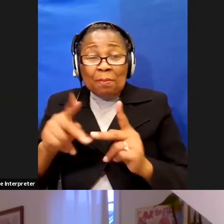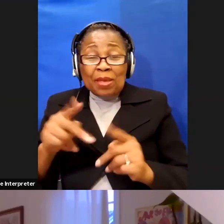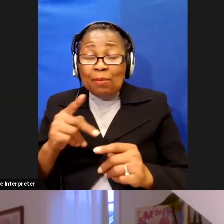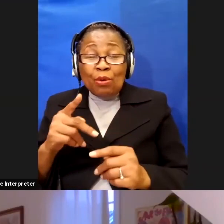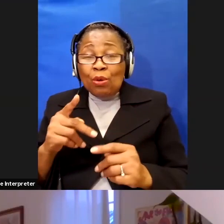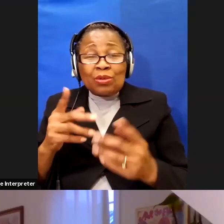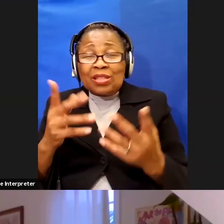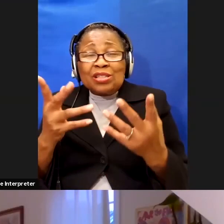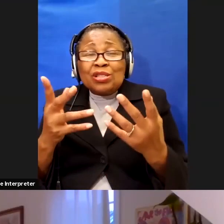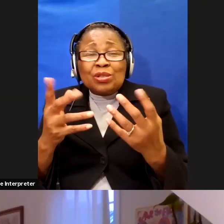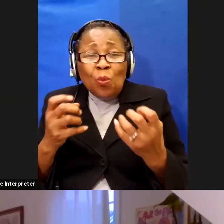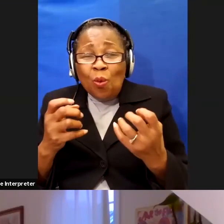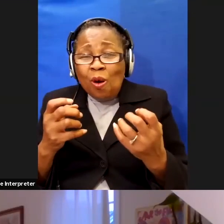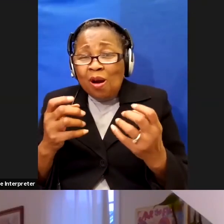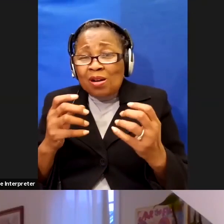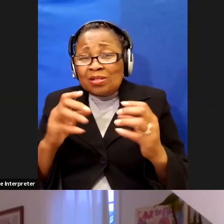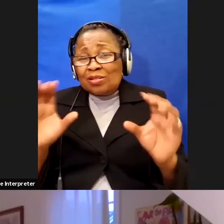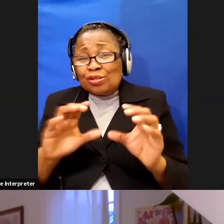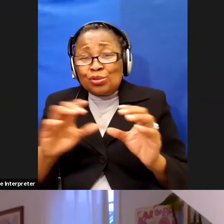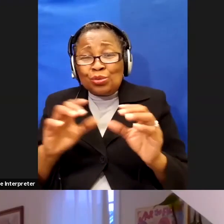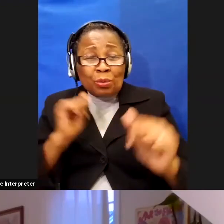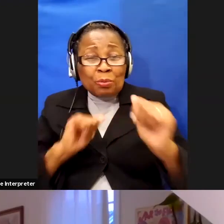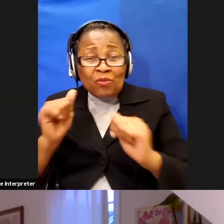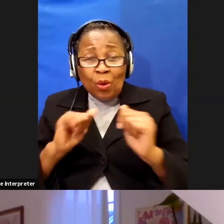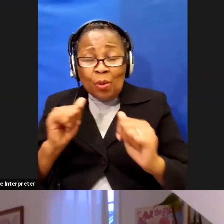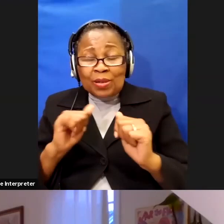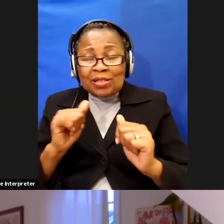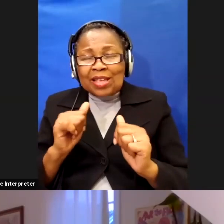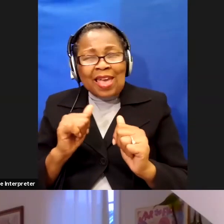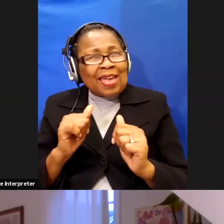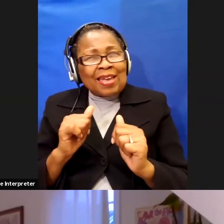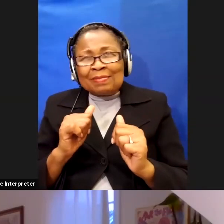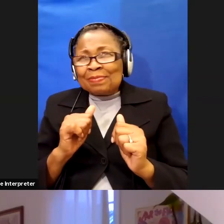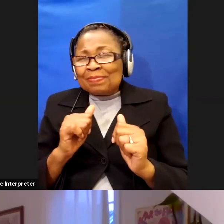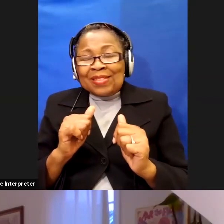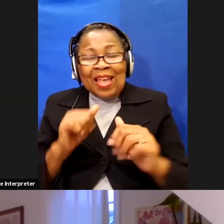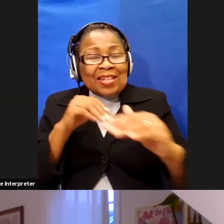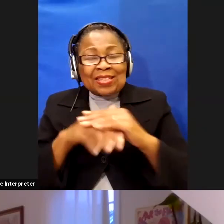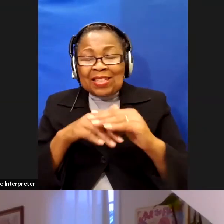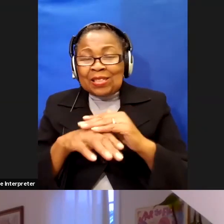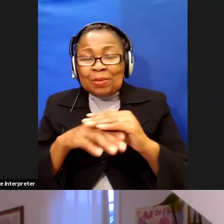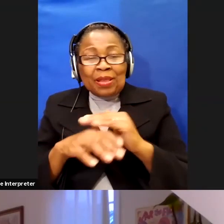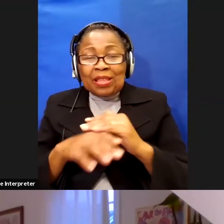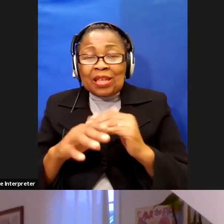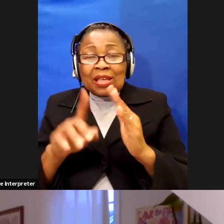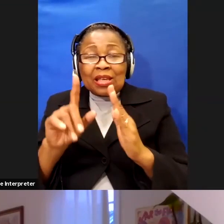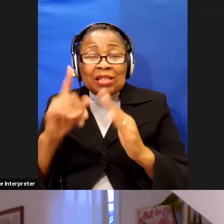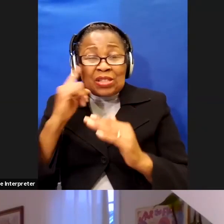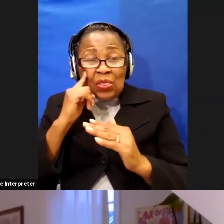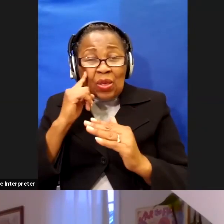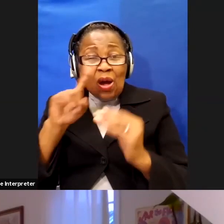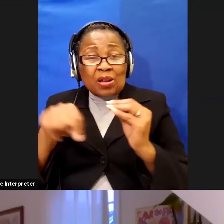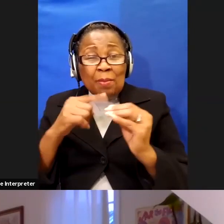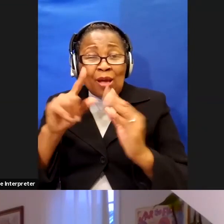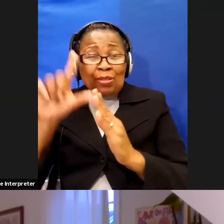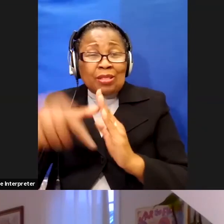to be able to put on a performance, and all too often accessibility is kind of an afterthought as opposed